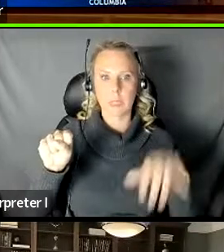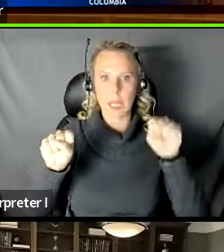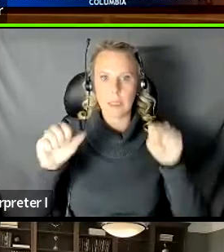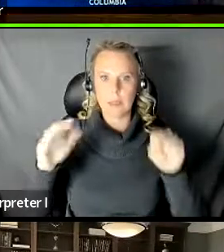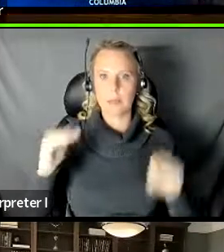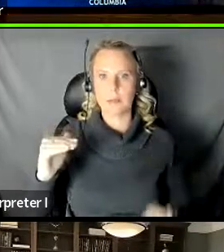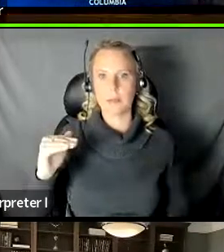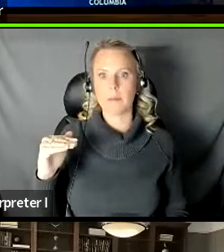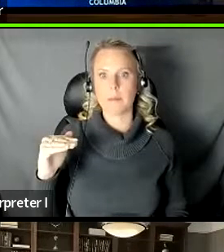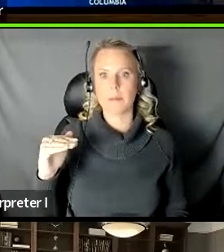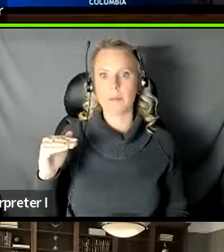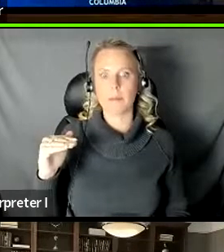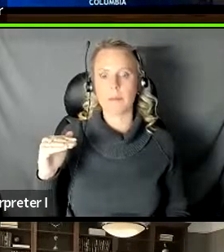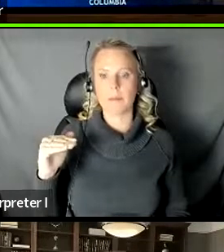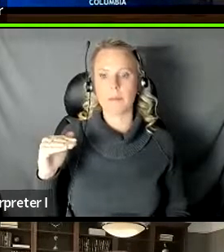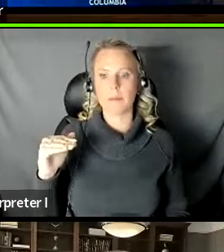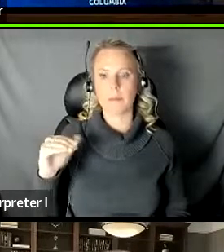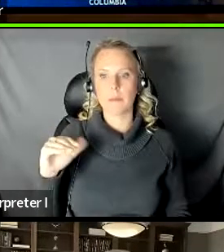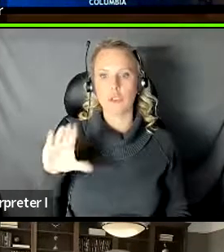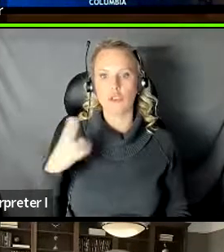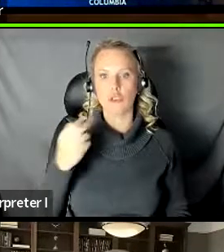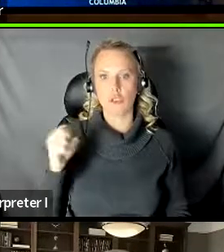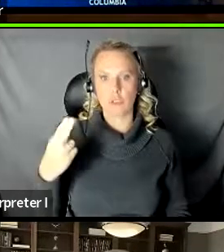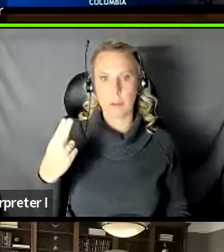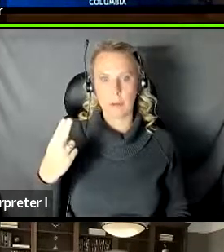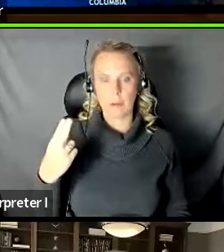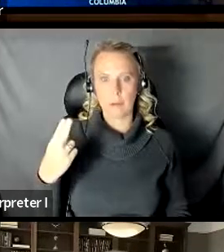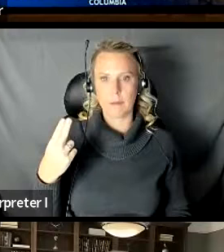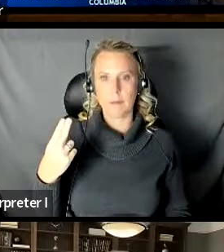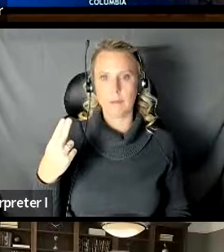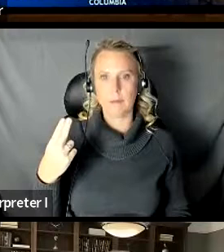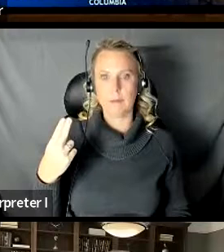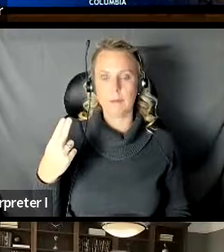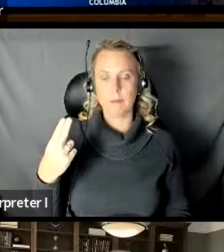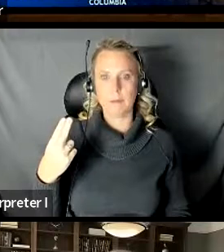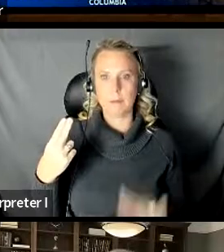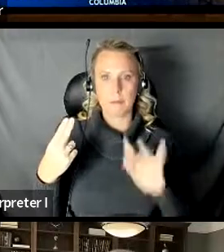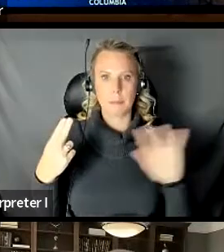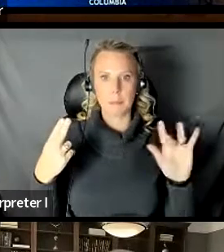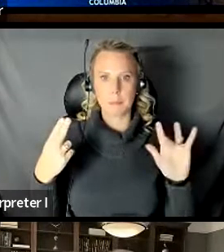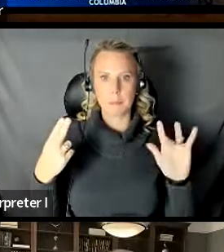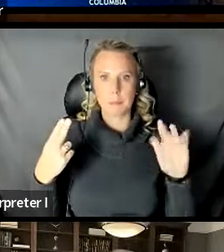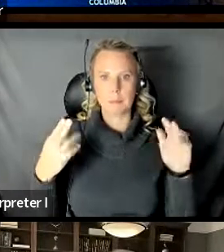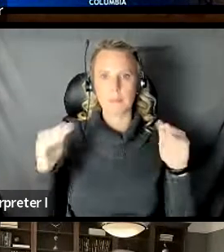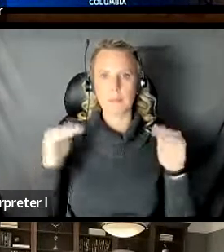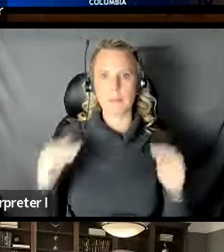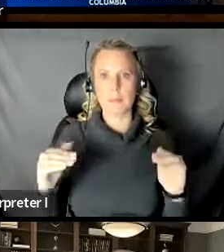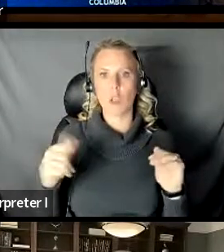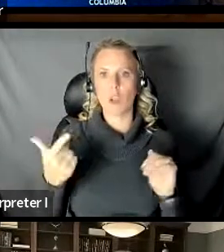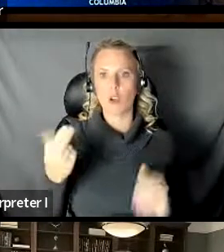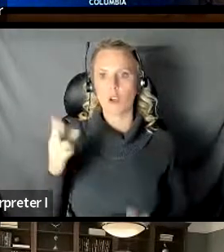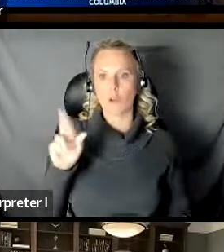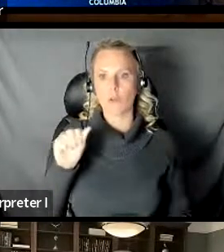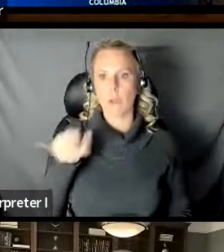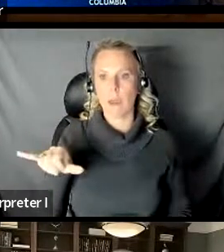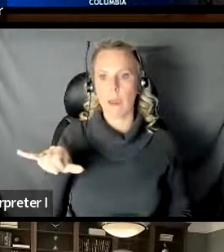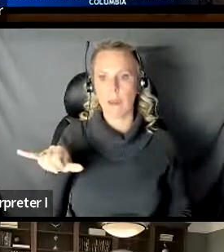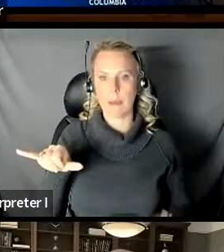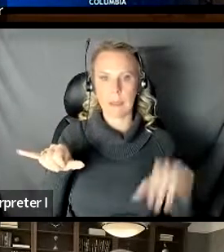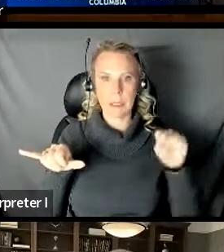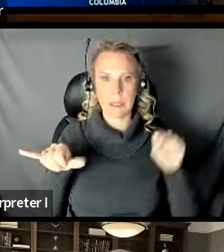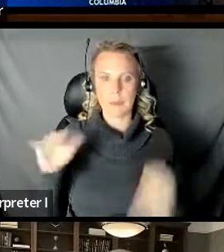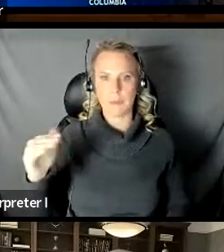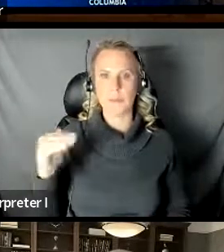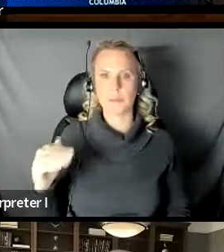Yes. Councilmember Bonds votes yes. Councilmember Che. Councilmember Che. Councilmember Gray.